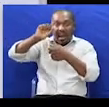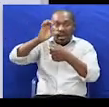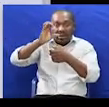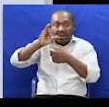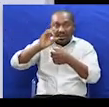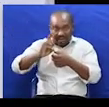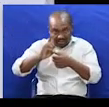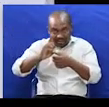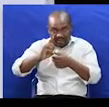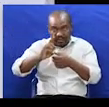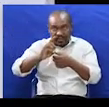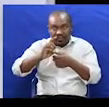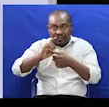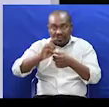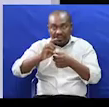slowly